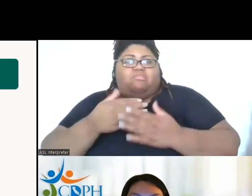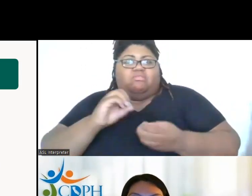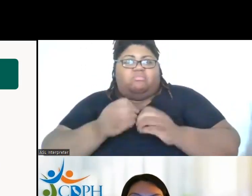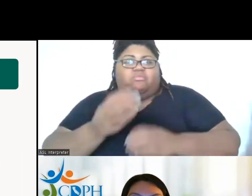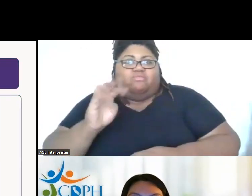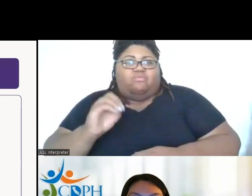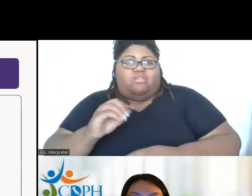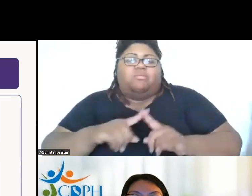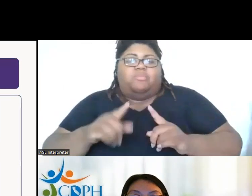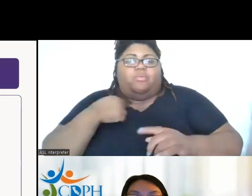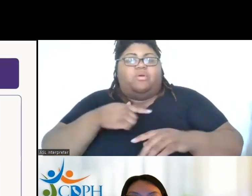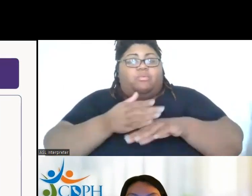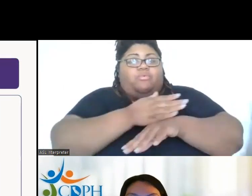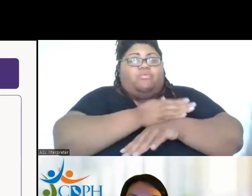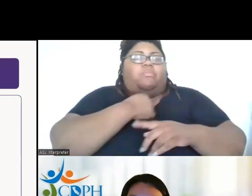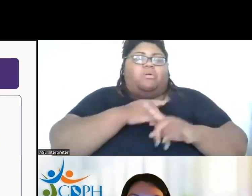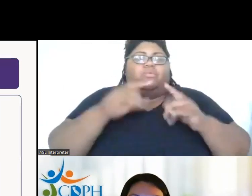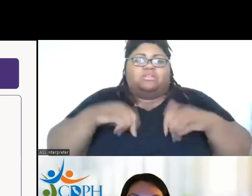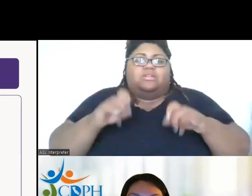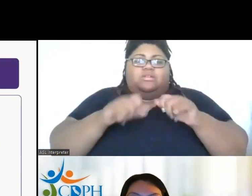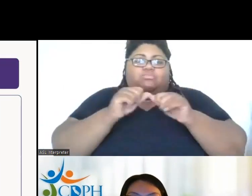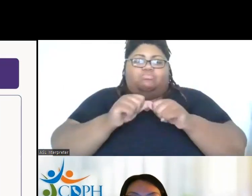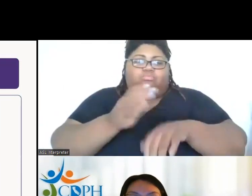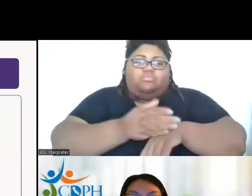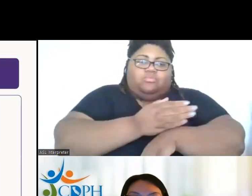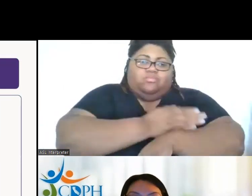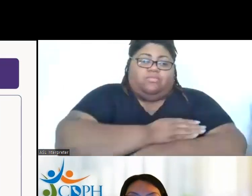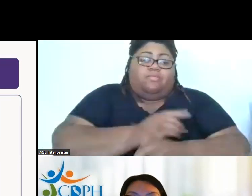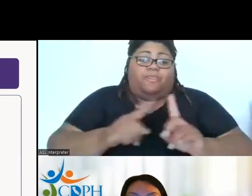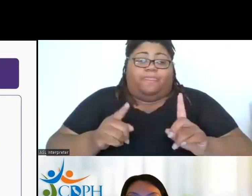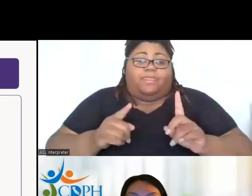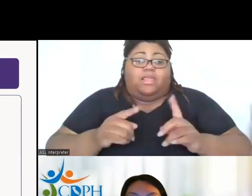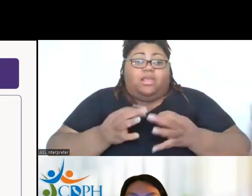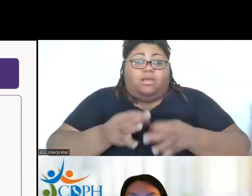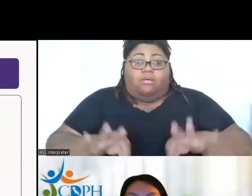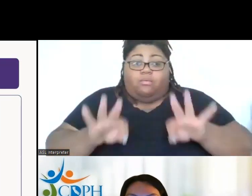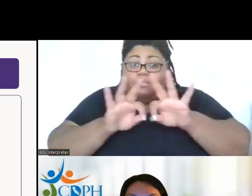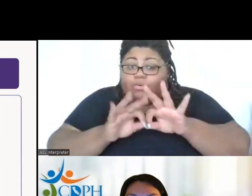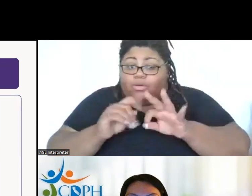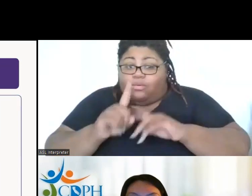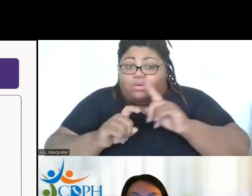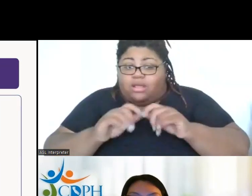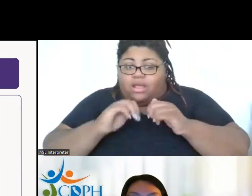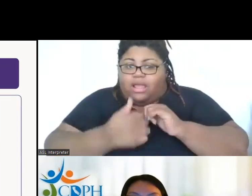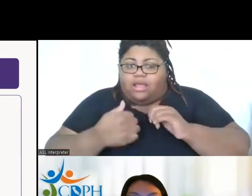go. So very importantly, how do folks access COVID-19